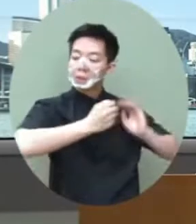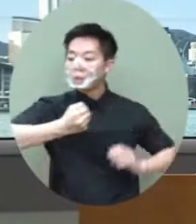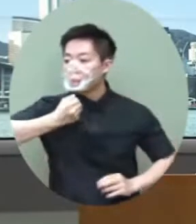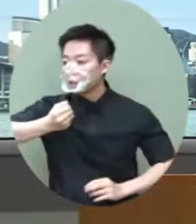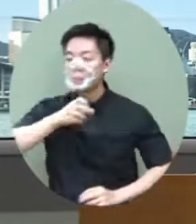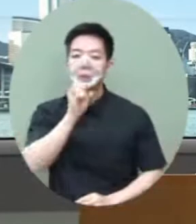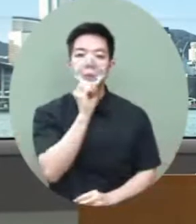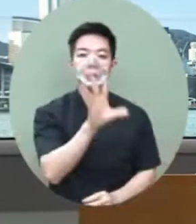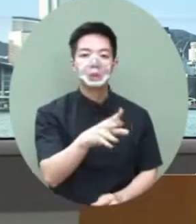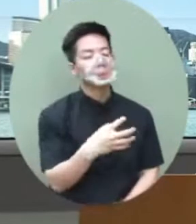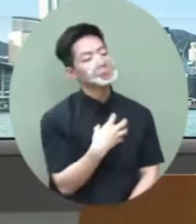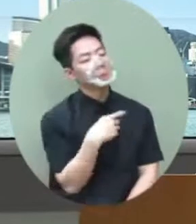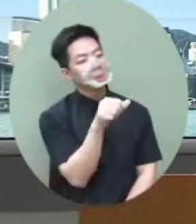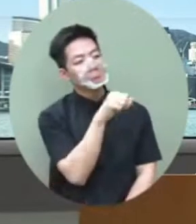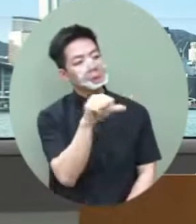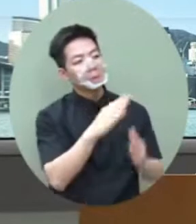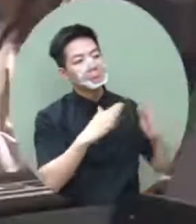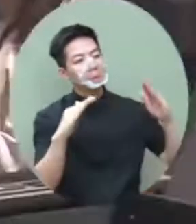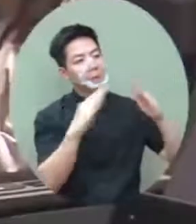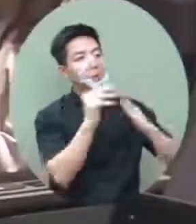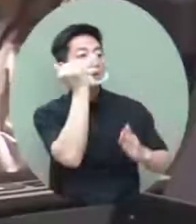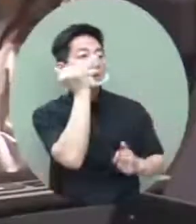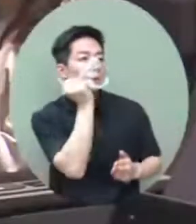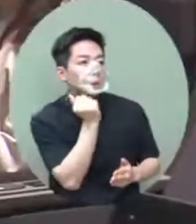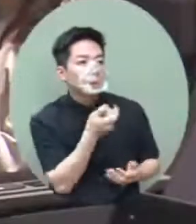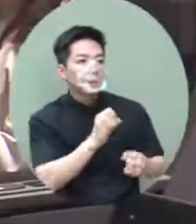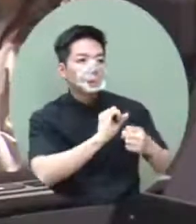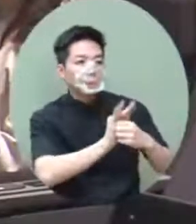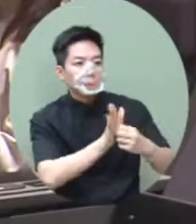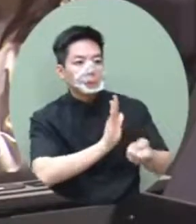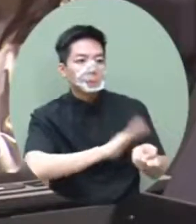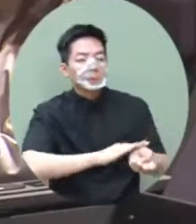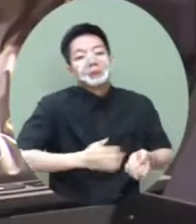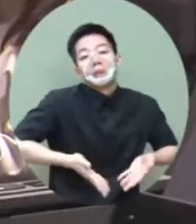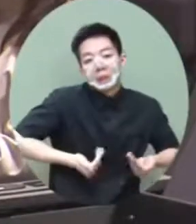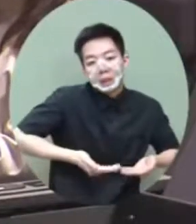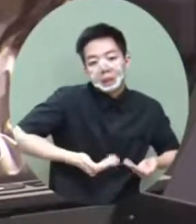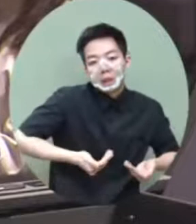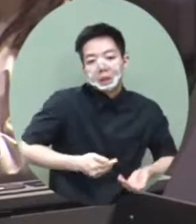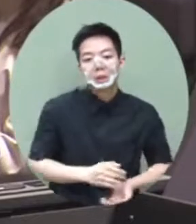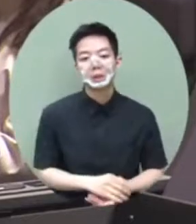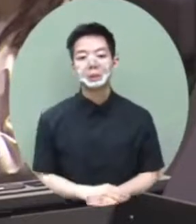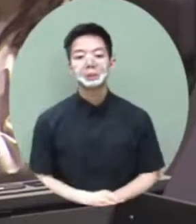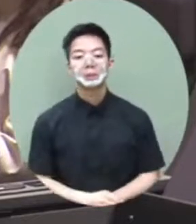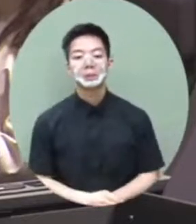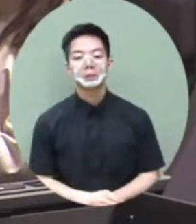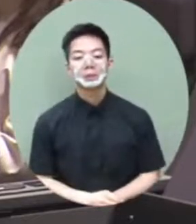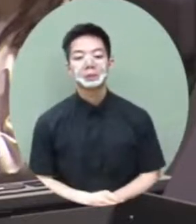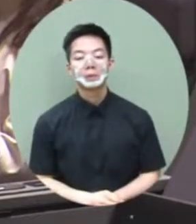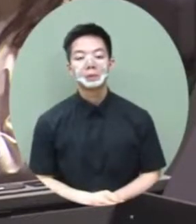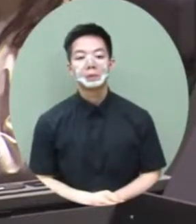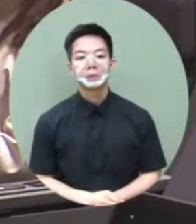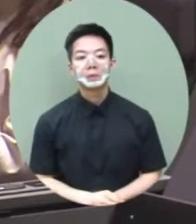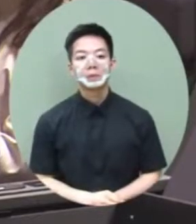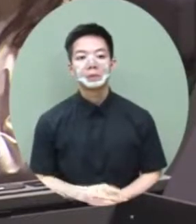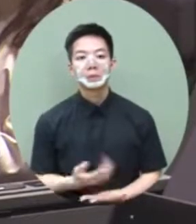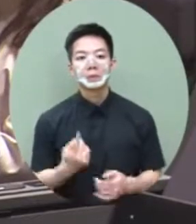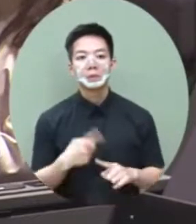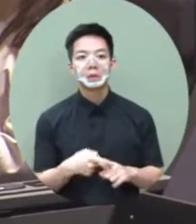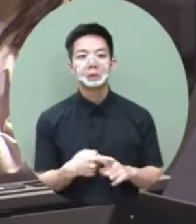Specialists working in Hall 2 of AWE commented on a radio program that the symptoms residing in Hall